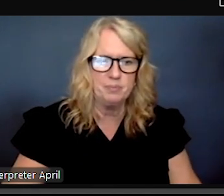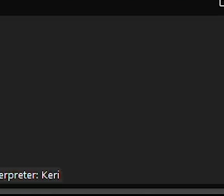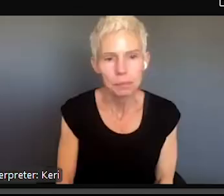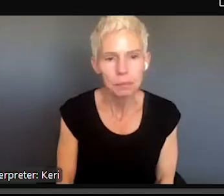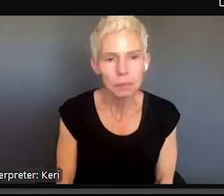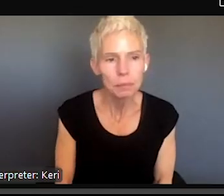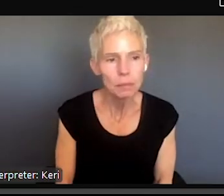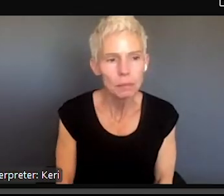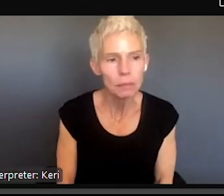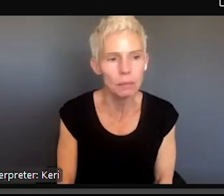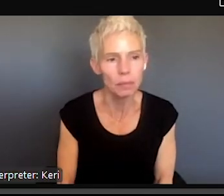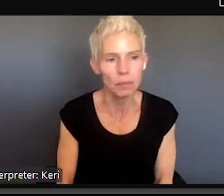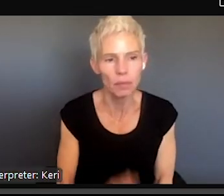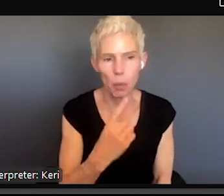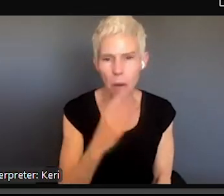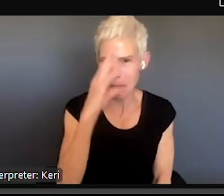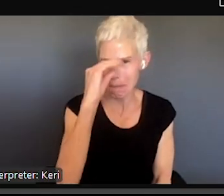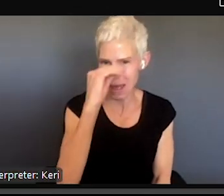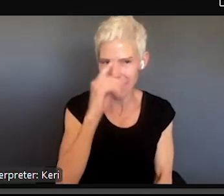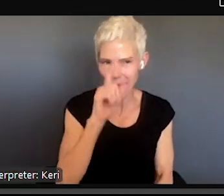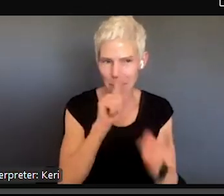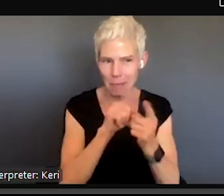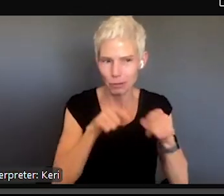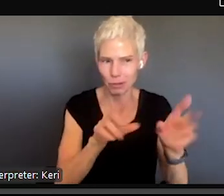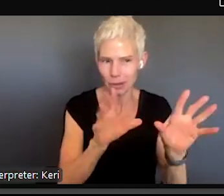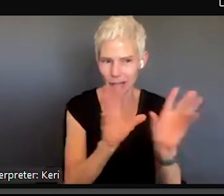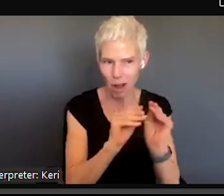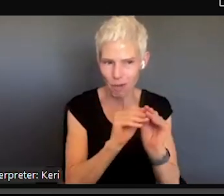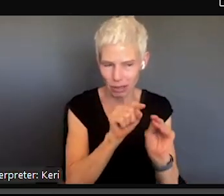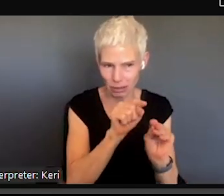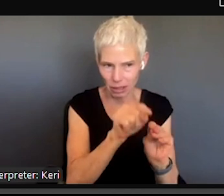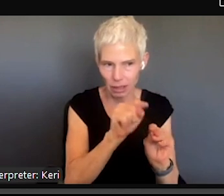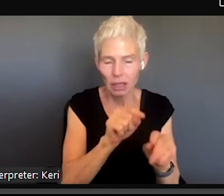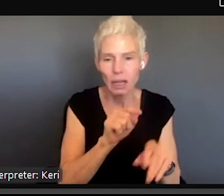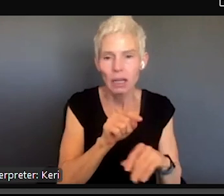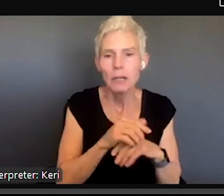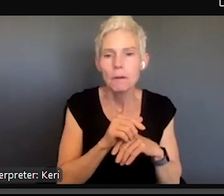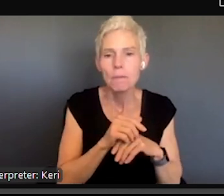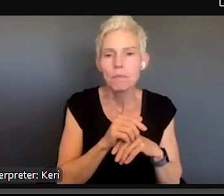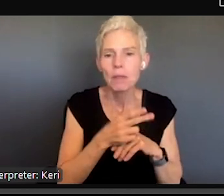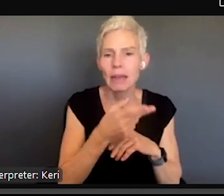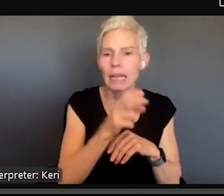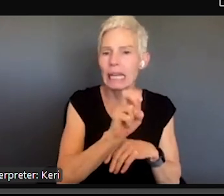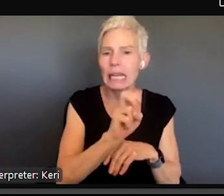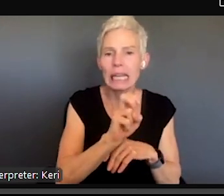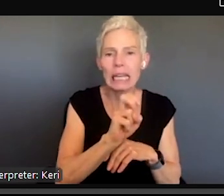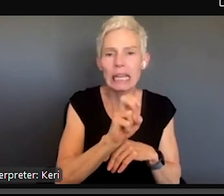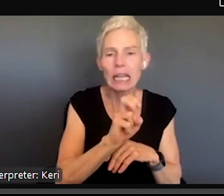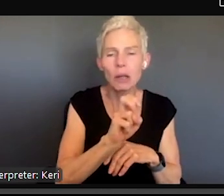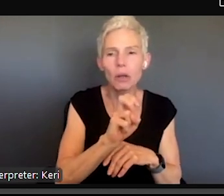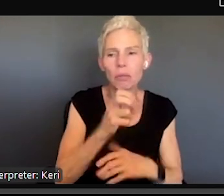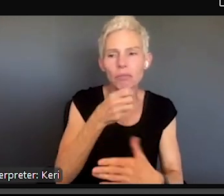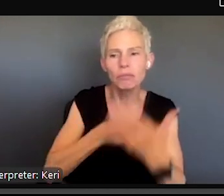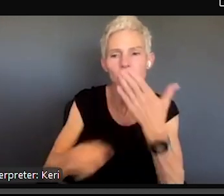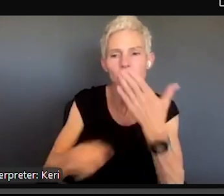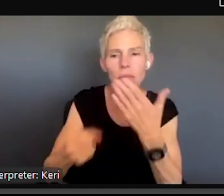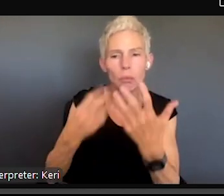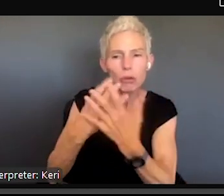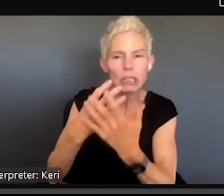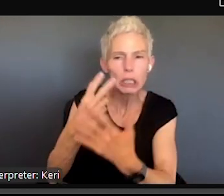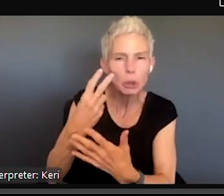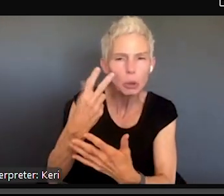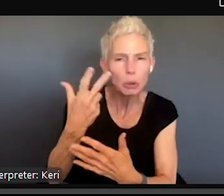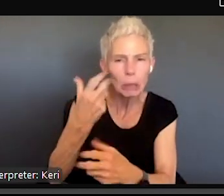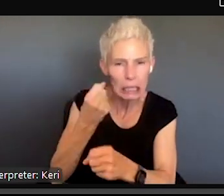And this is a gentleman I met at the conference. He had done 2 or 3 years in prison, just got